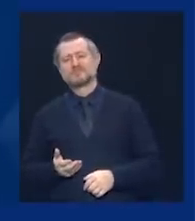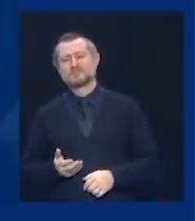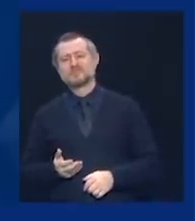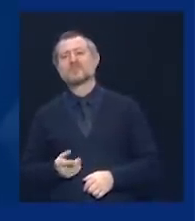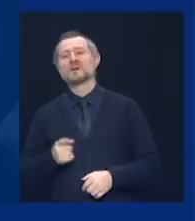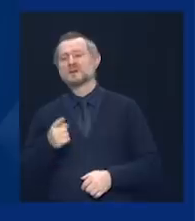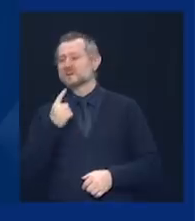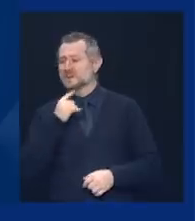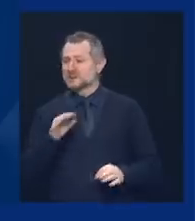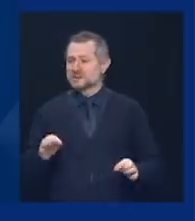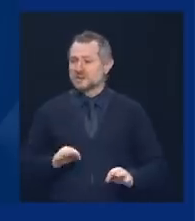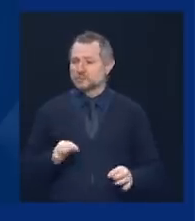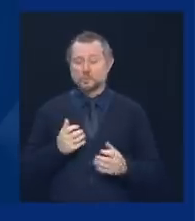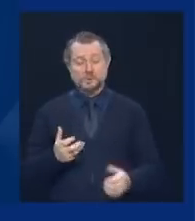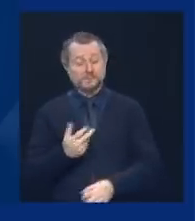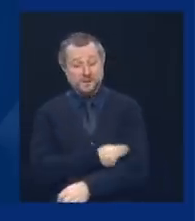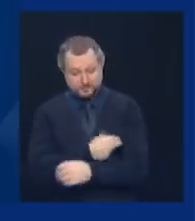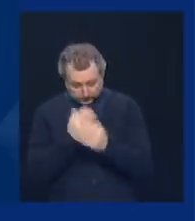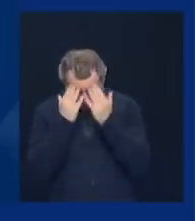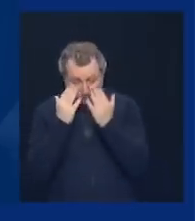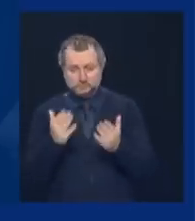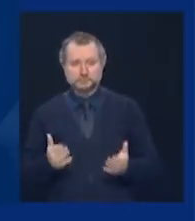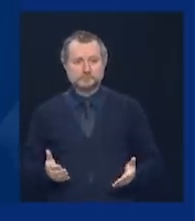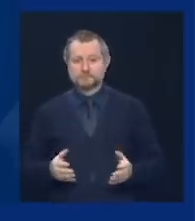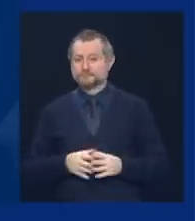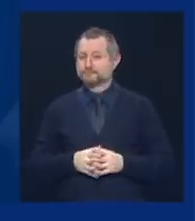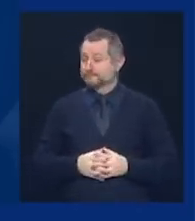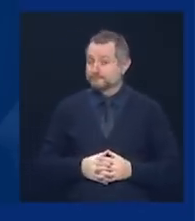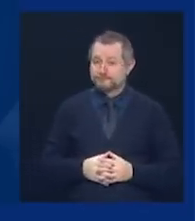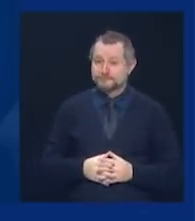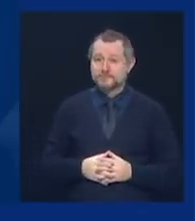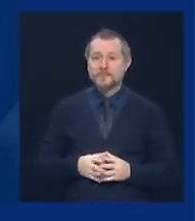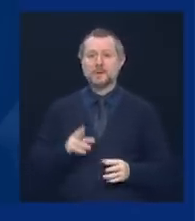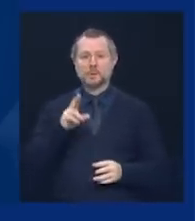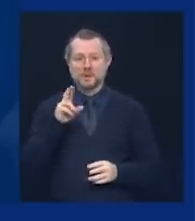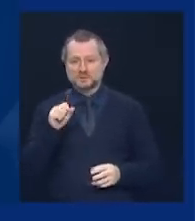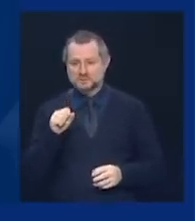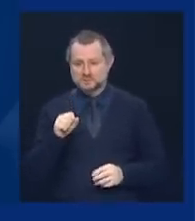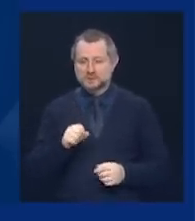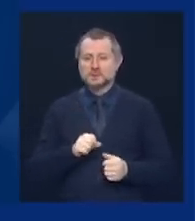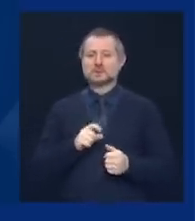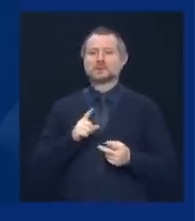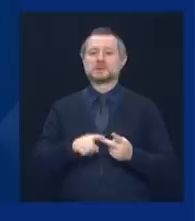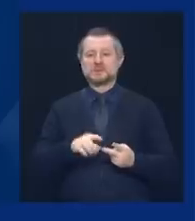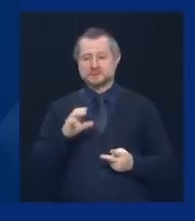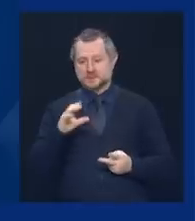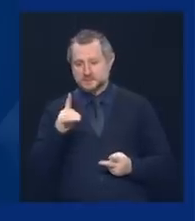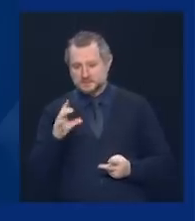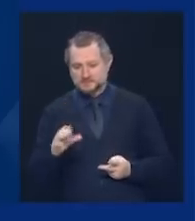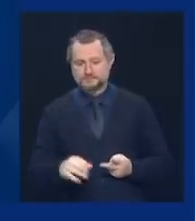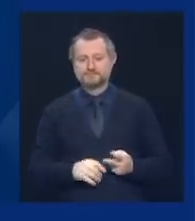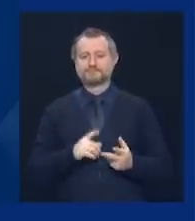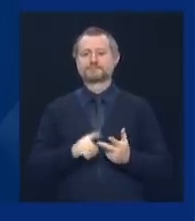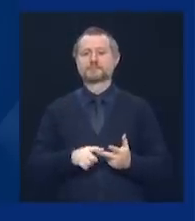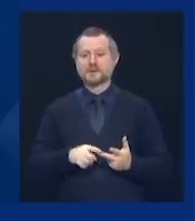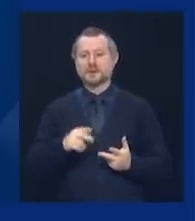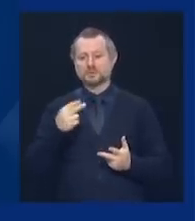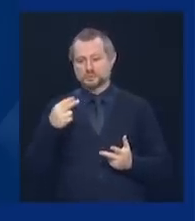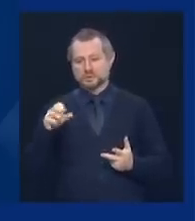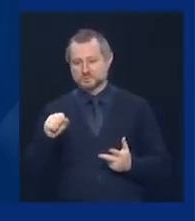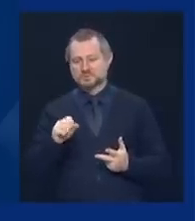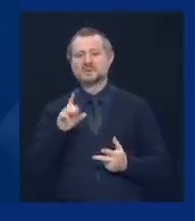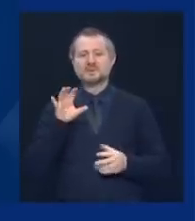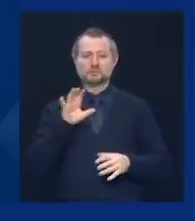United States, CDC, HHS, do something, do your job on the way